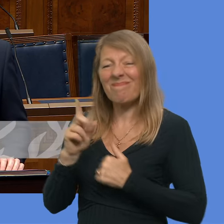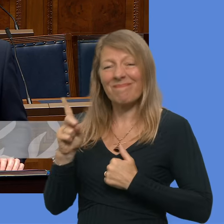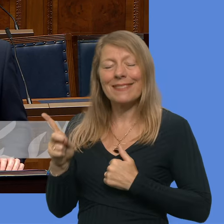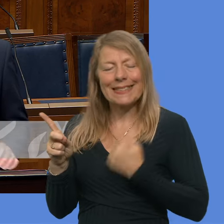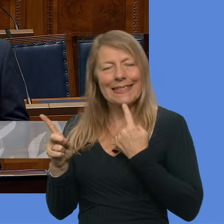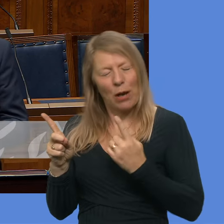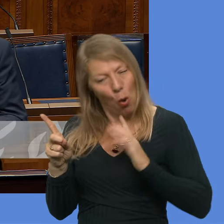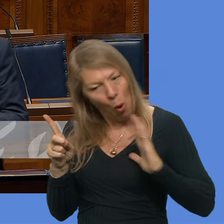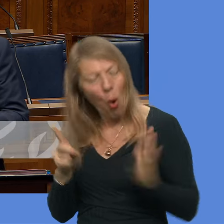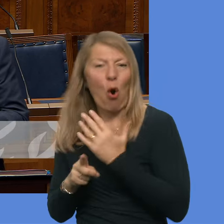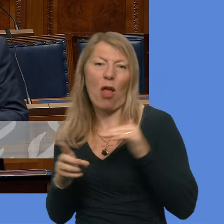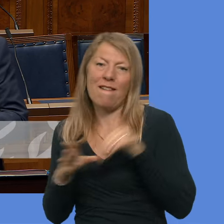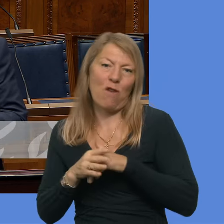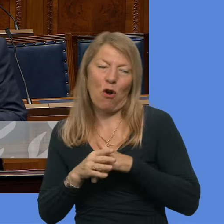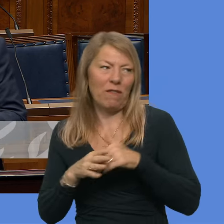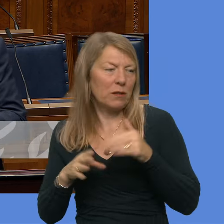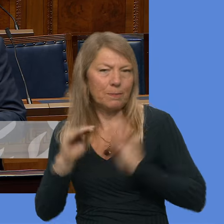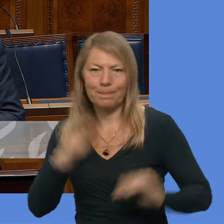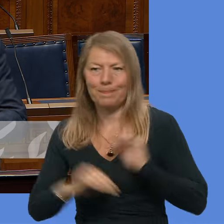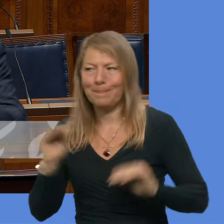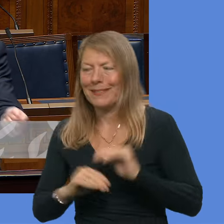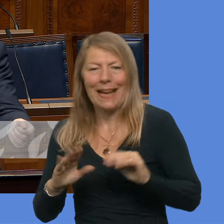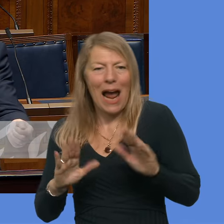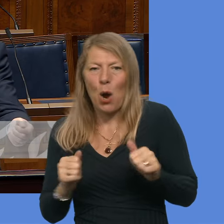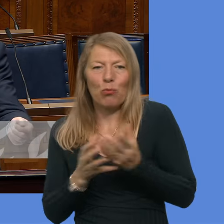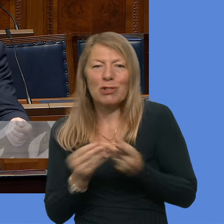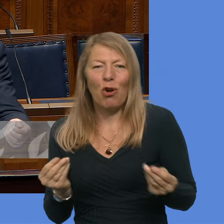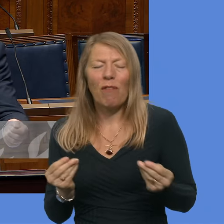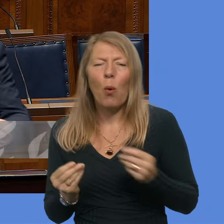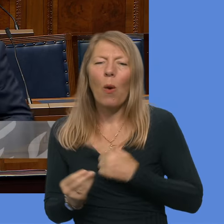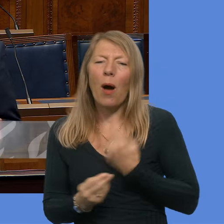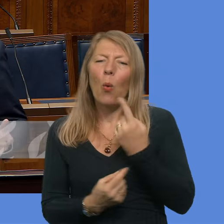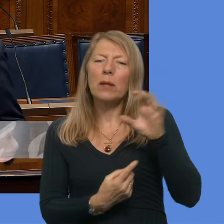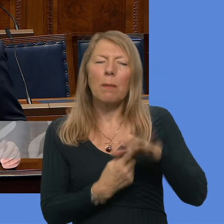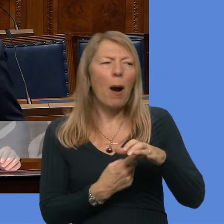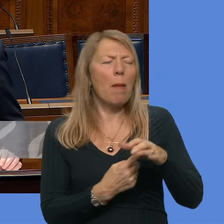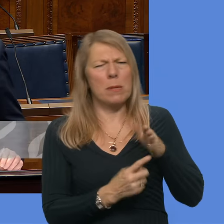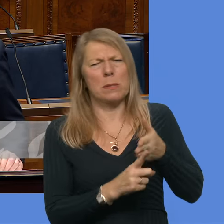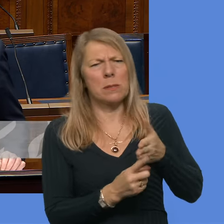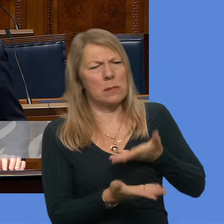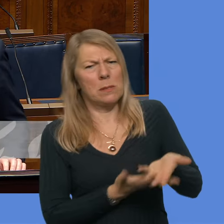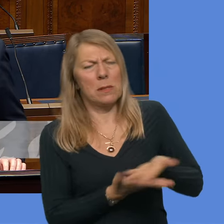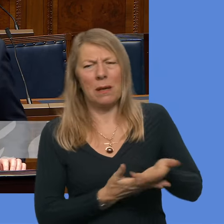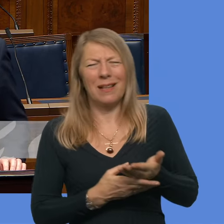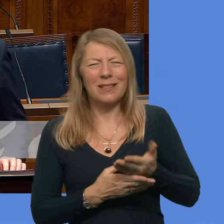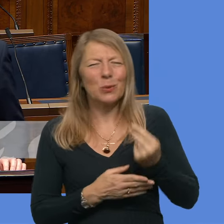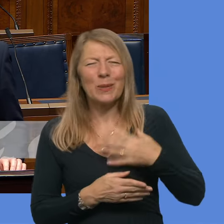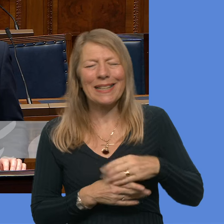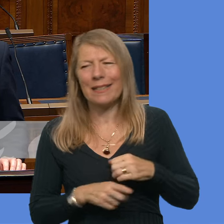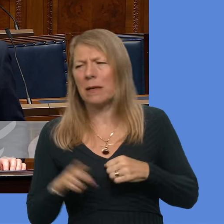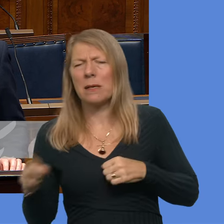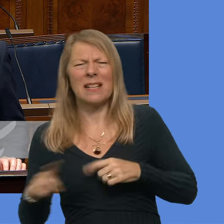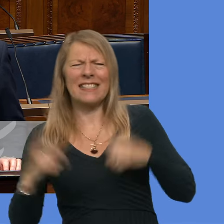possibly can, because one department heading off with its solution and another department heading off with a different solution is not what the childcare sector needs. We need